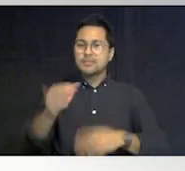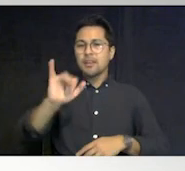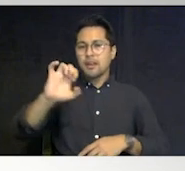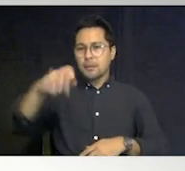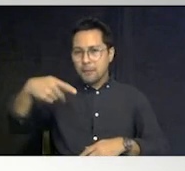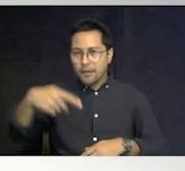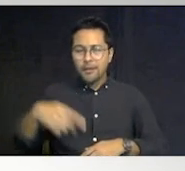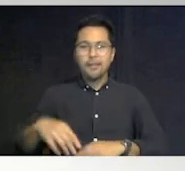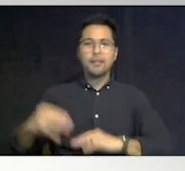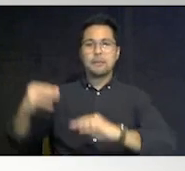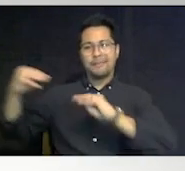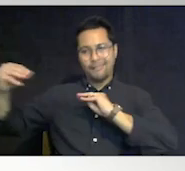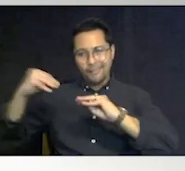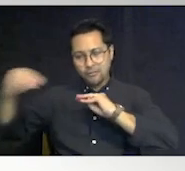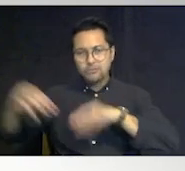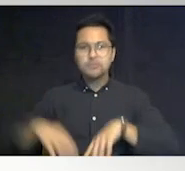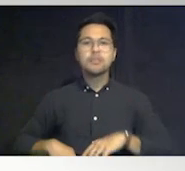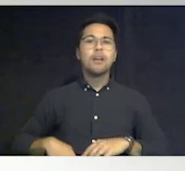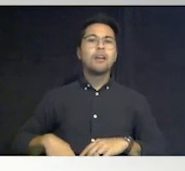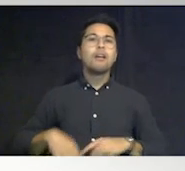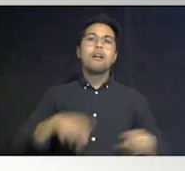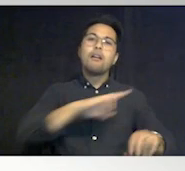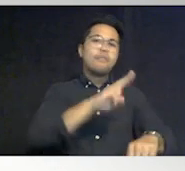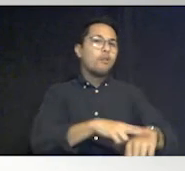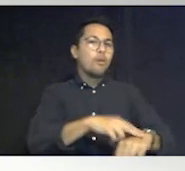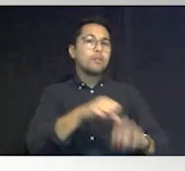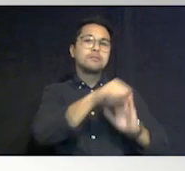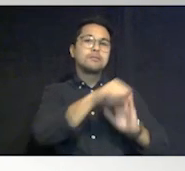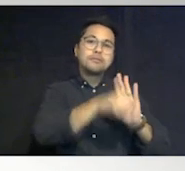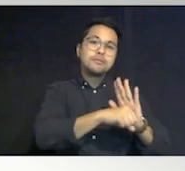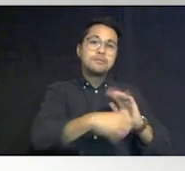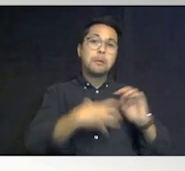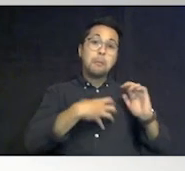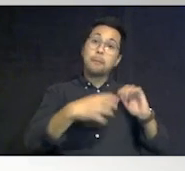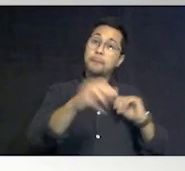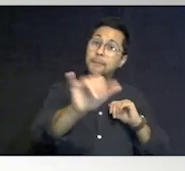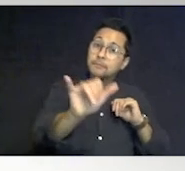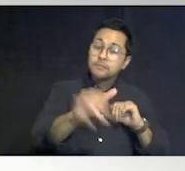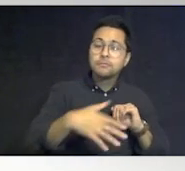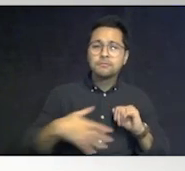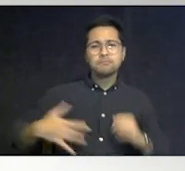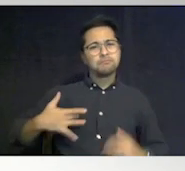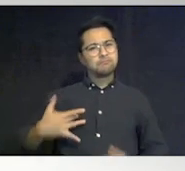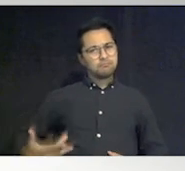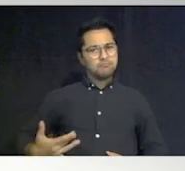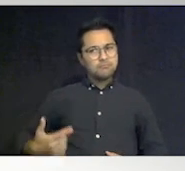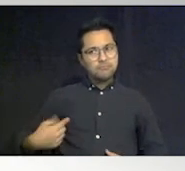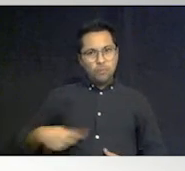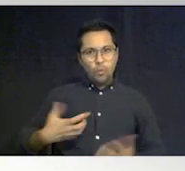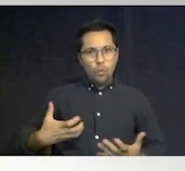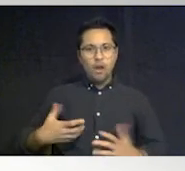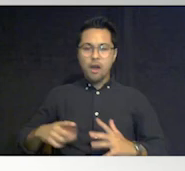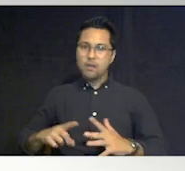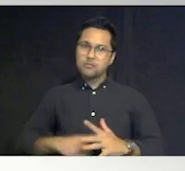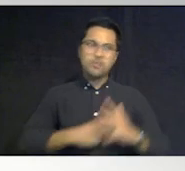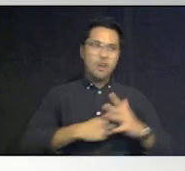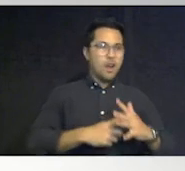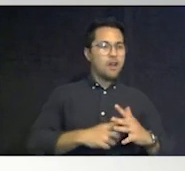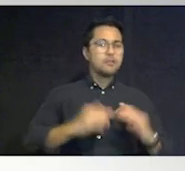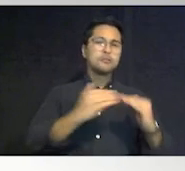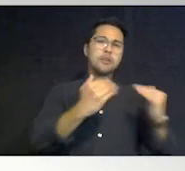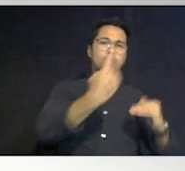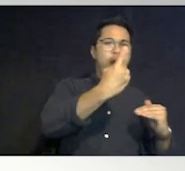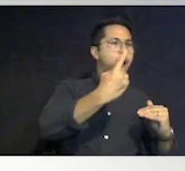mediation, and then of course there's state complaints. We tend to want to go from 1 to